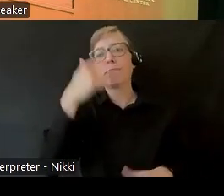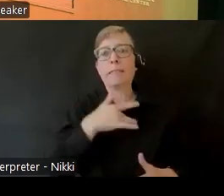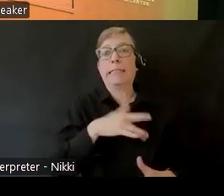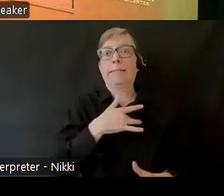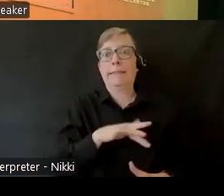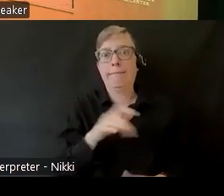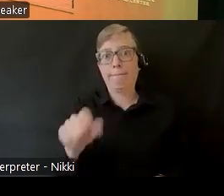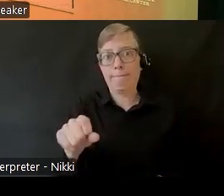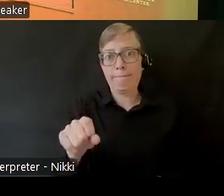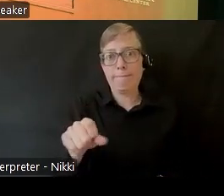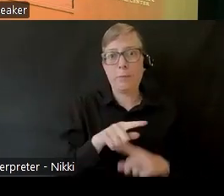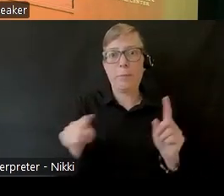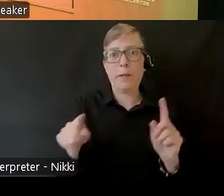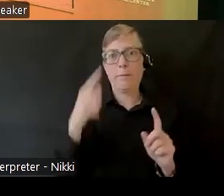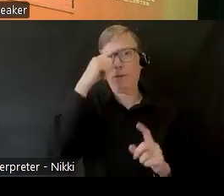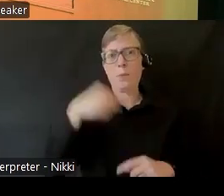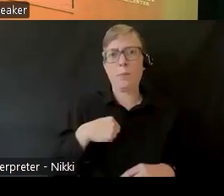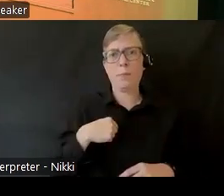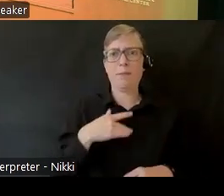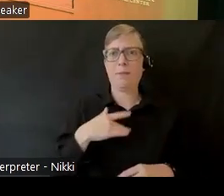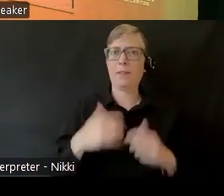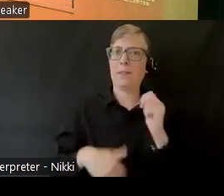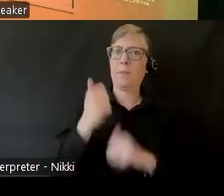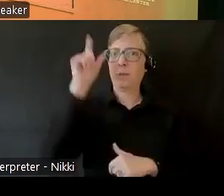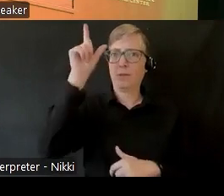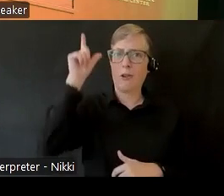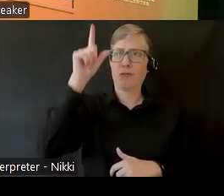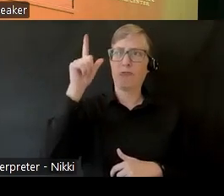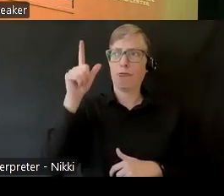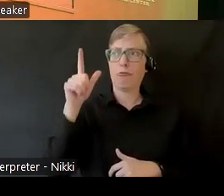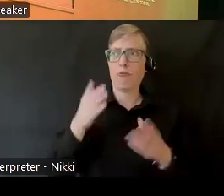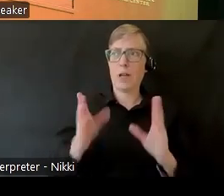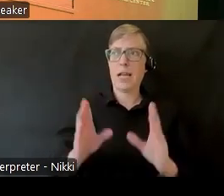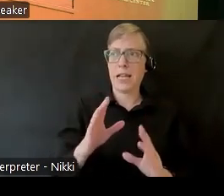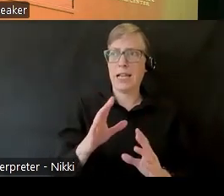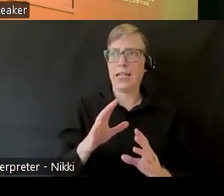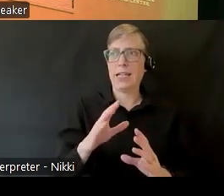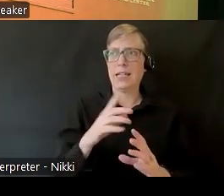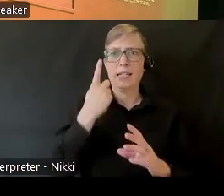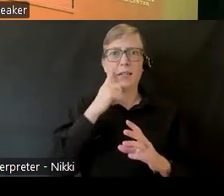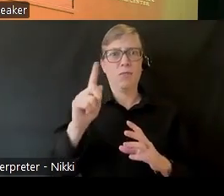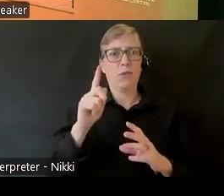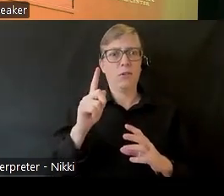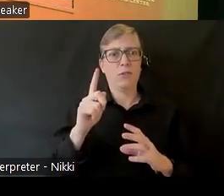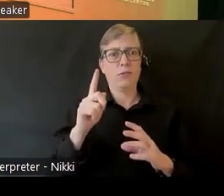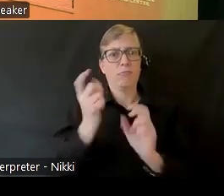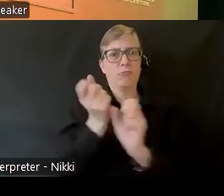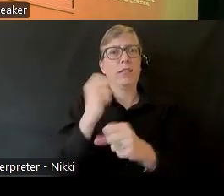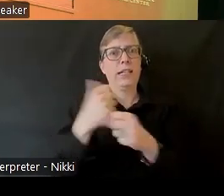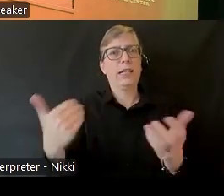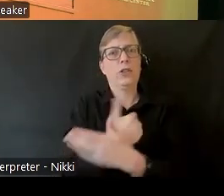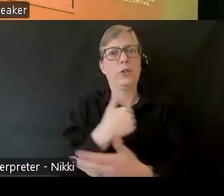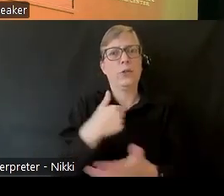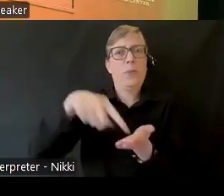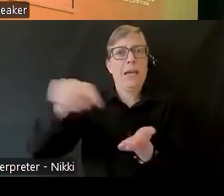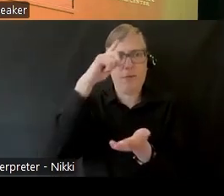the most kind of logical and intuitive way to create a new pay for performance paradigm.